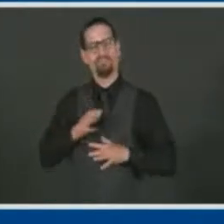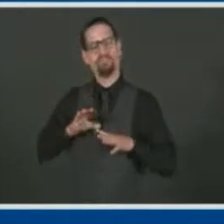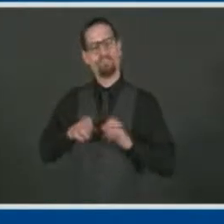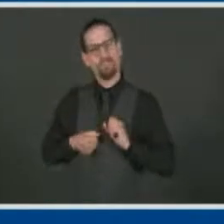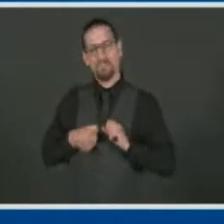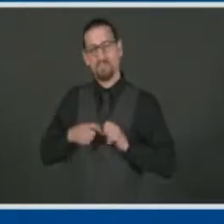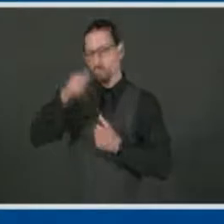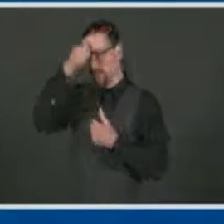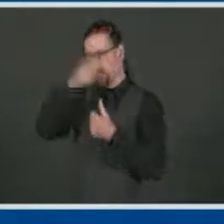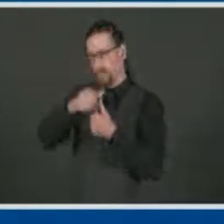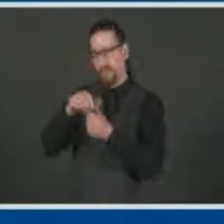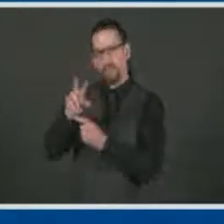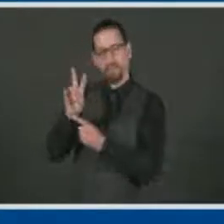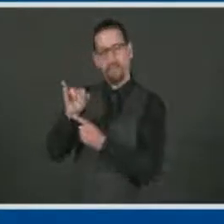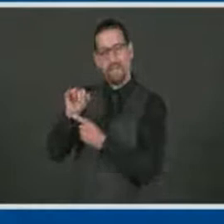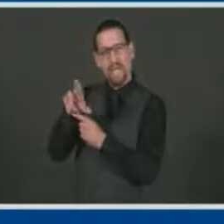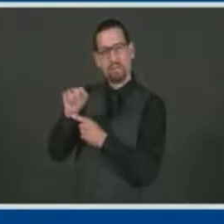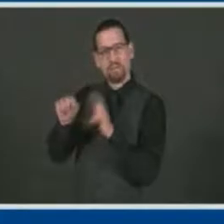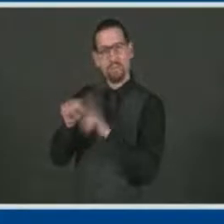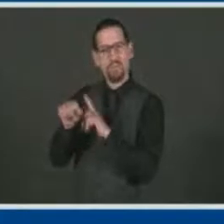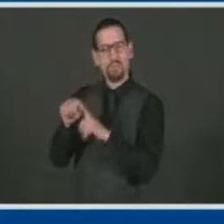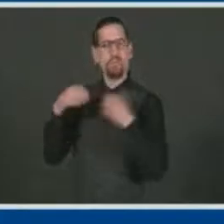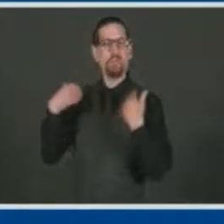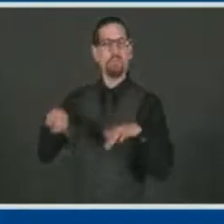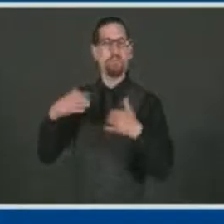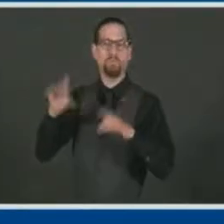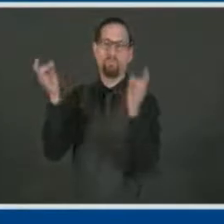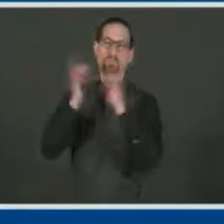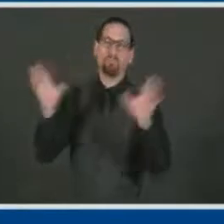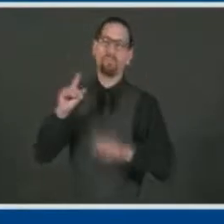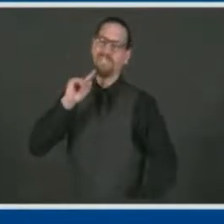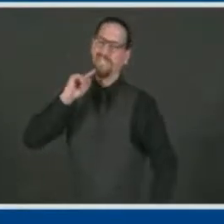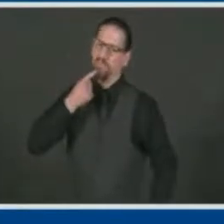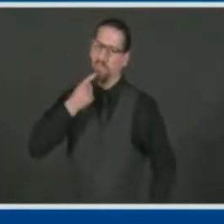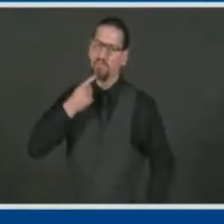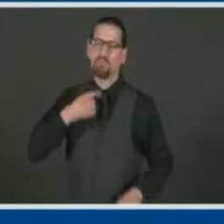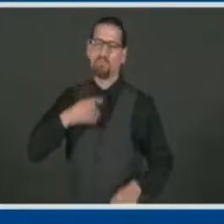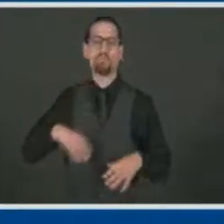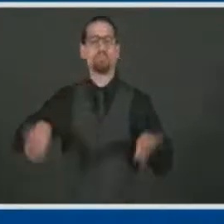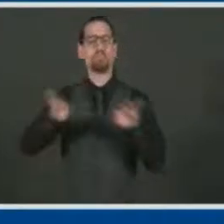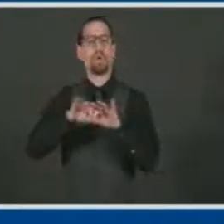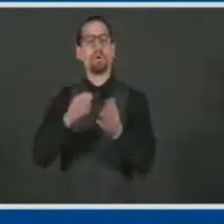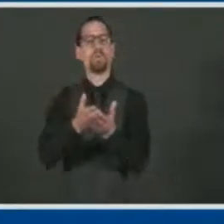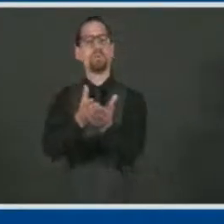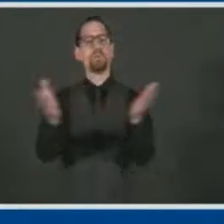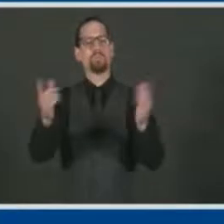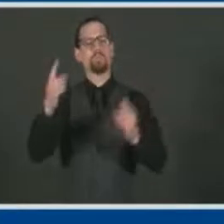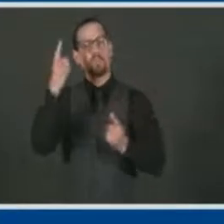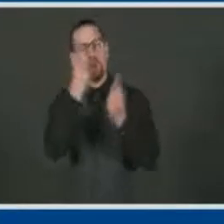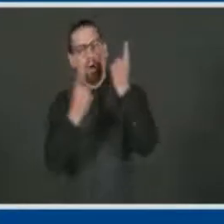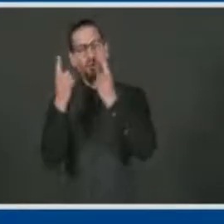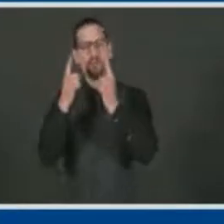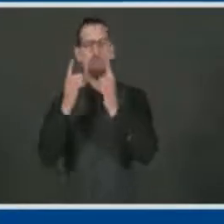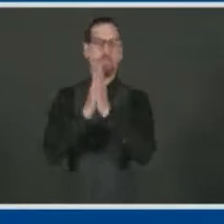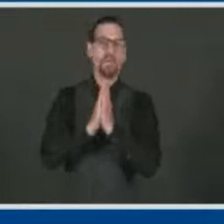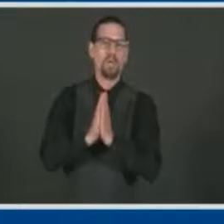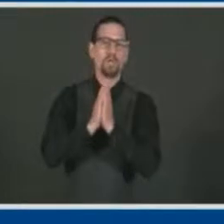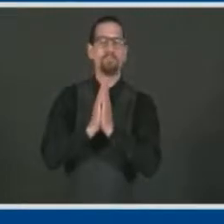prayer or send a thought to the family of someone who's lost a loved one, because we continue to lose Rhode Islanders every